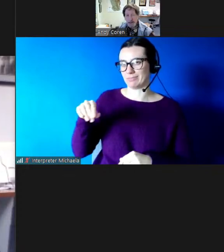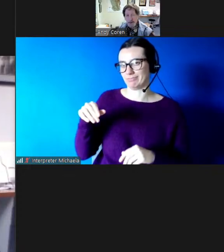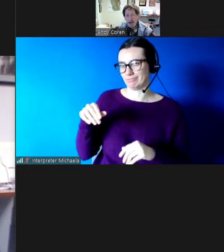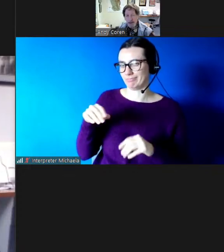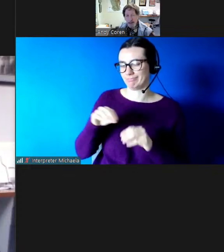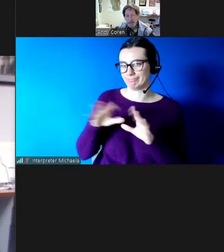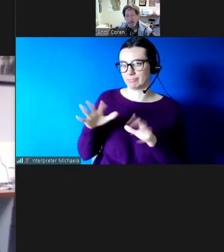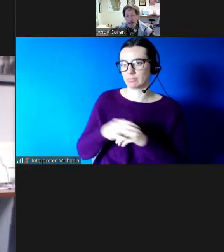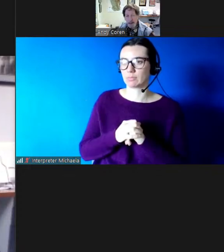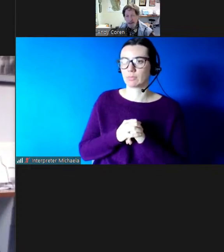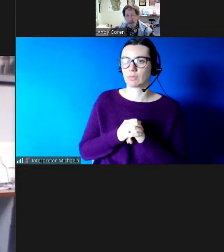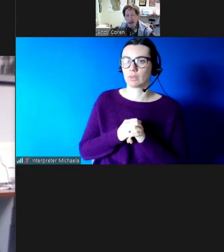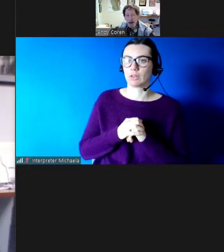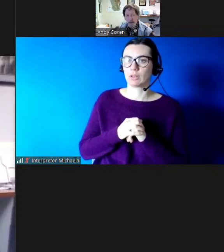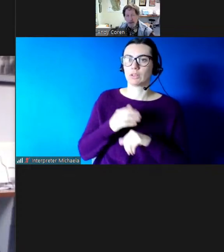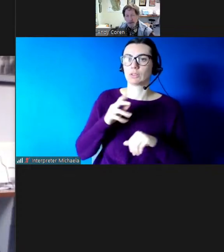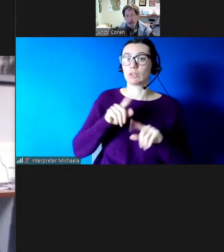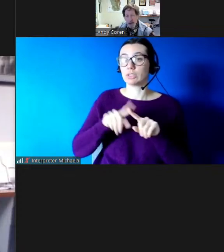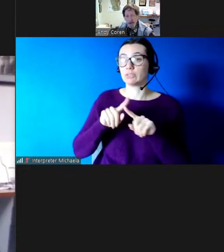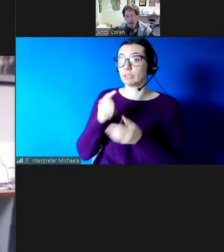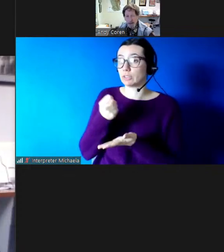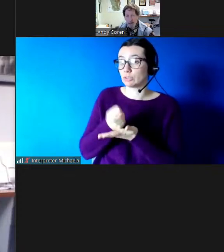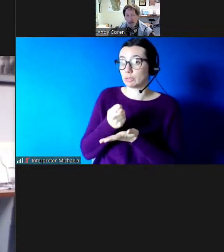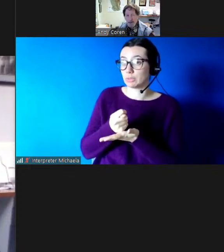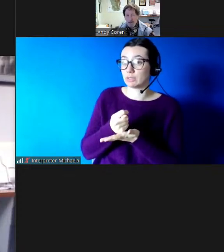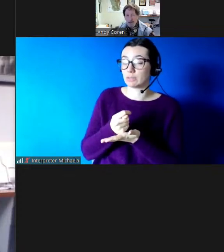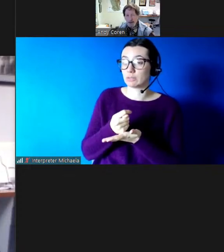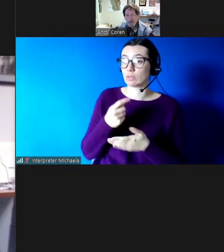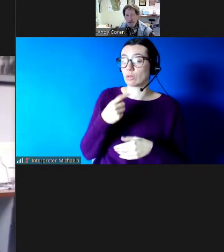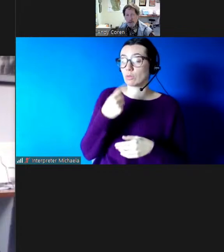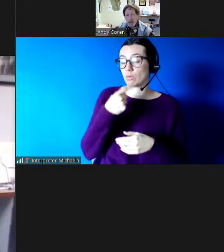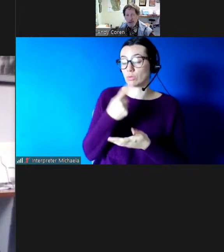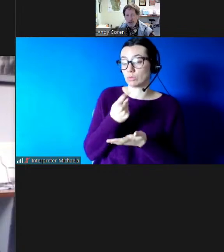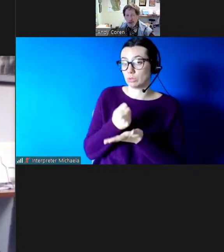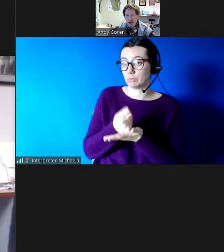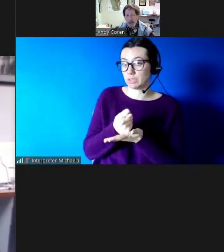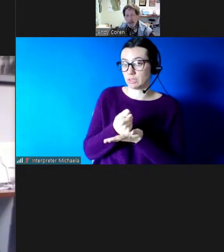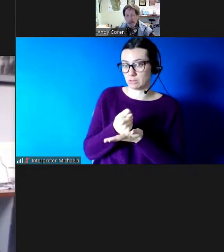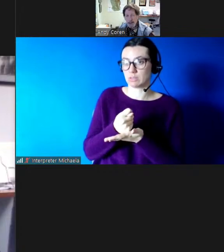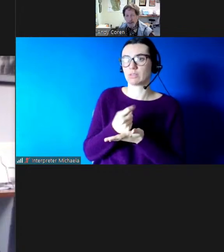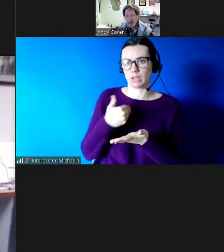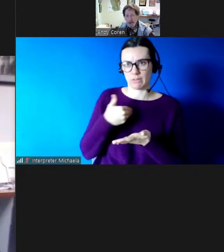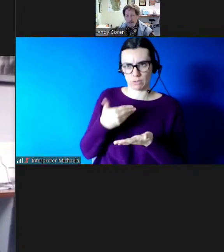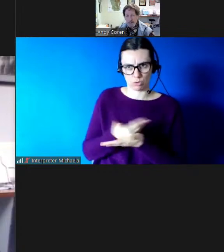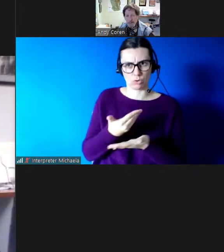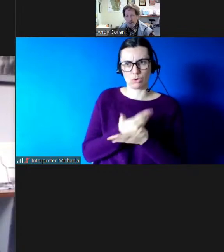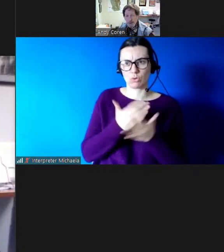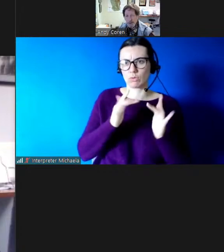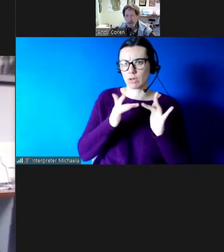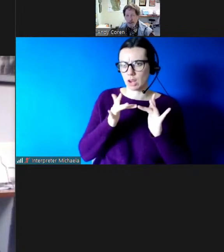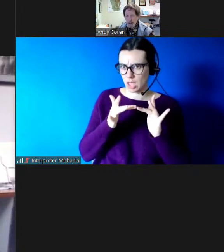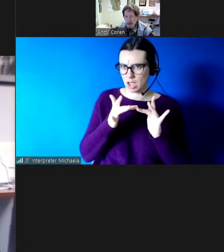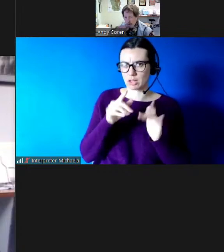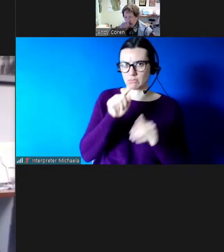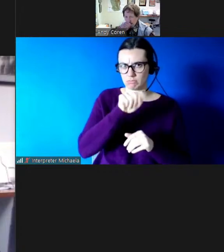treatments, antiviral antibiotics, are also coming online, and there are several new and exciting ones that have been